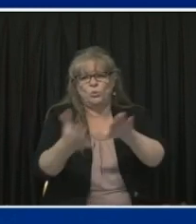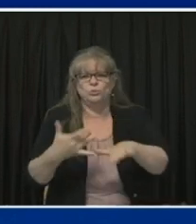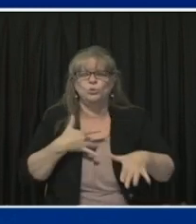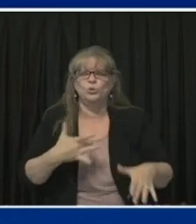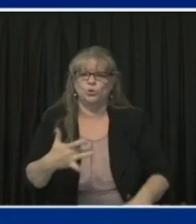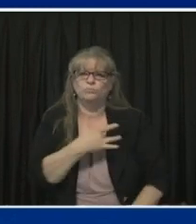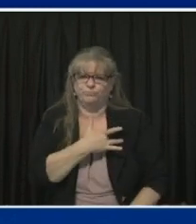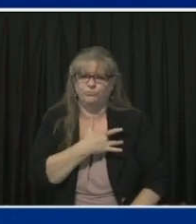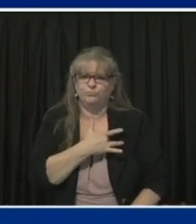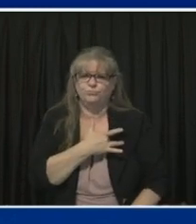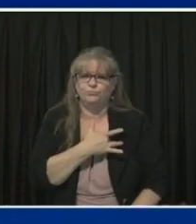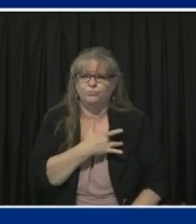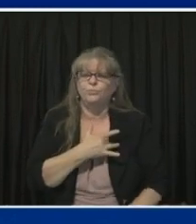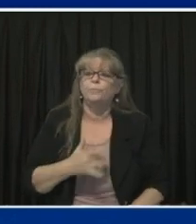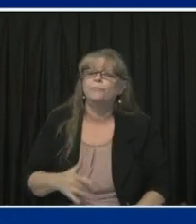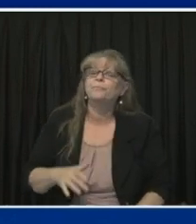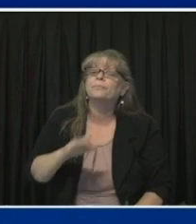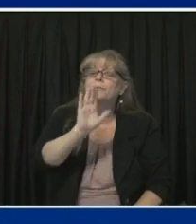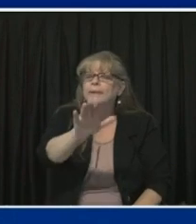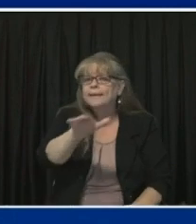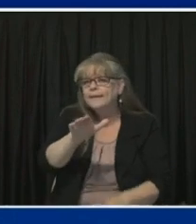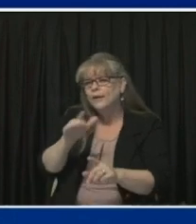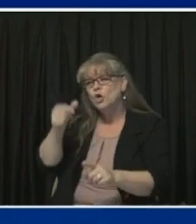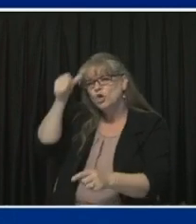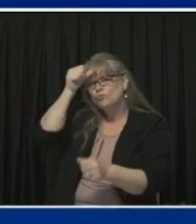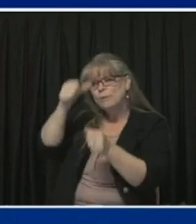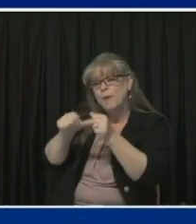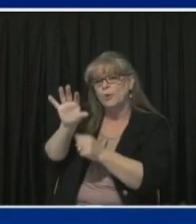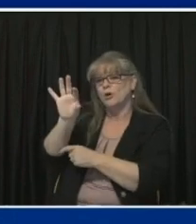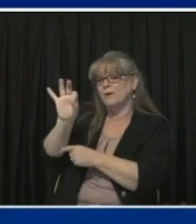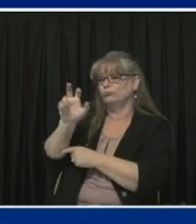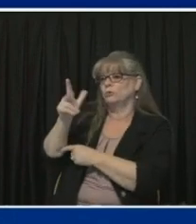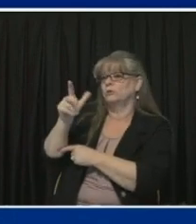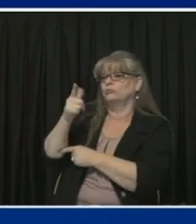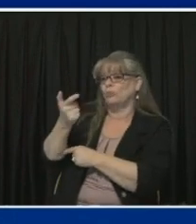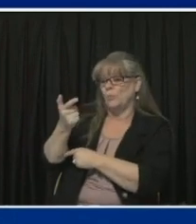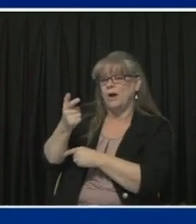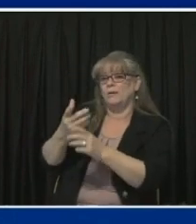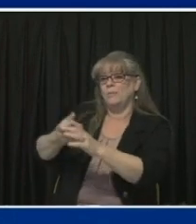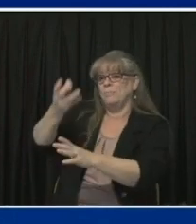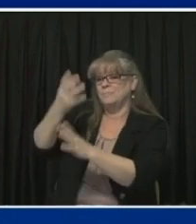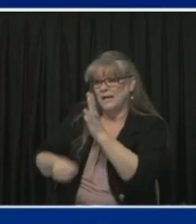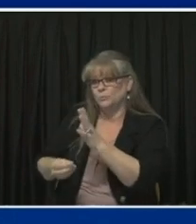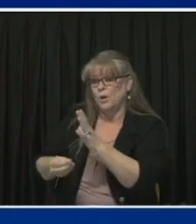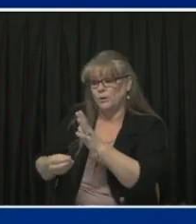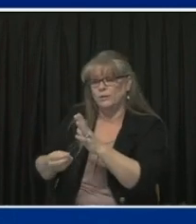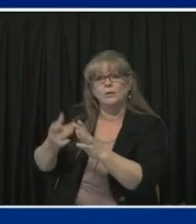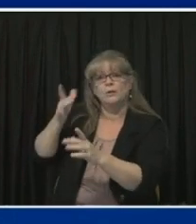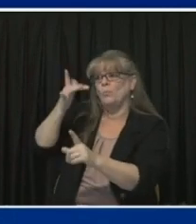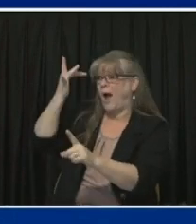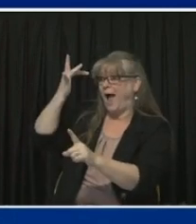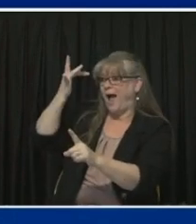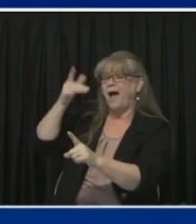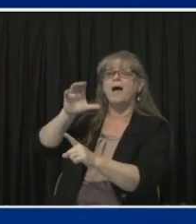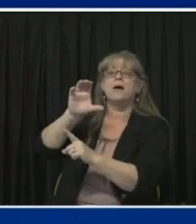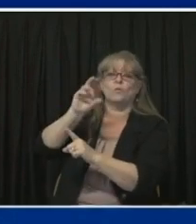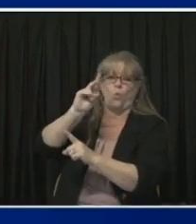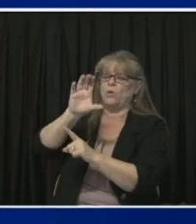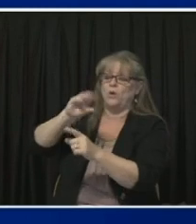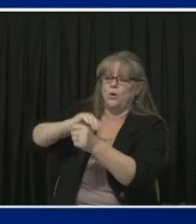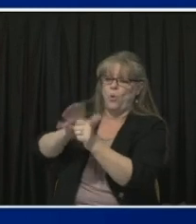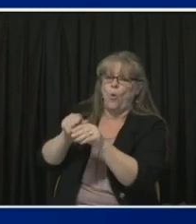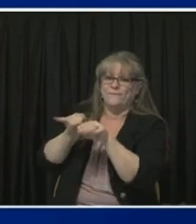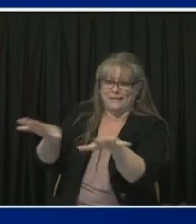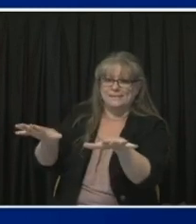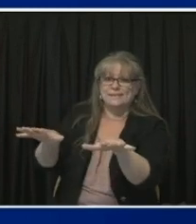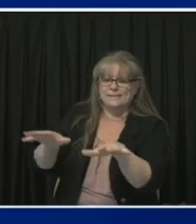of the 921 Coloradans we've lost to coronavirus in our thoughts. As of yesterday, the growth rate of